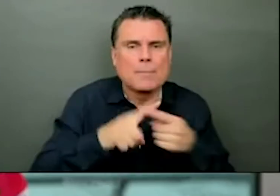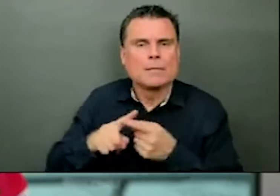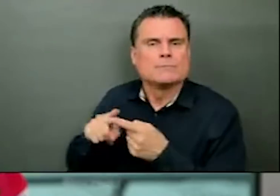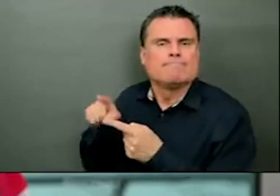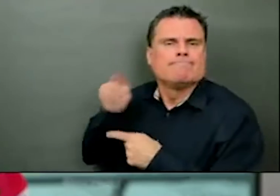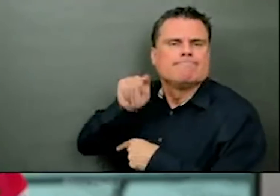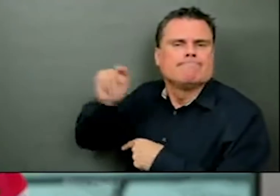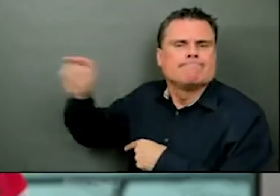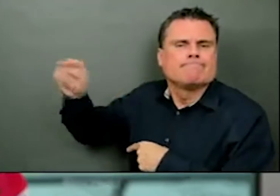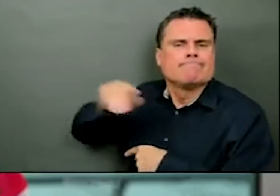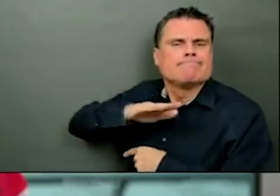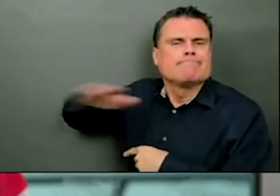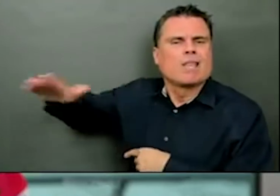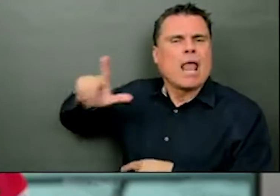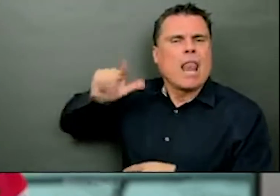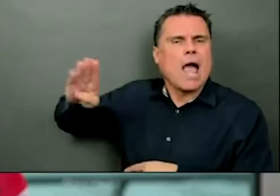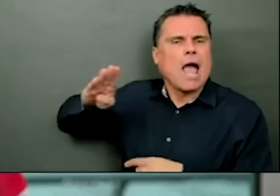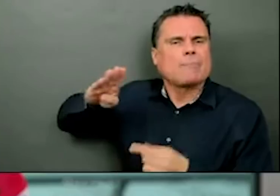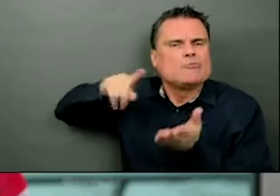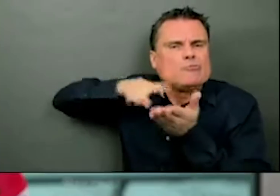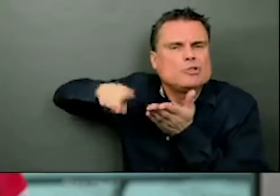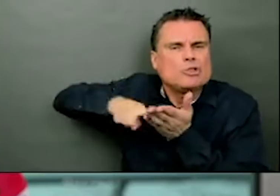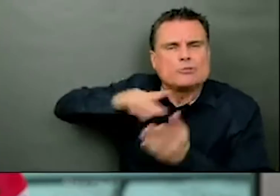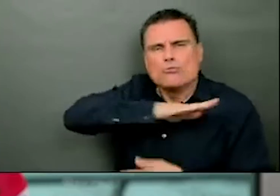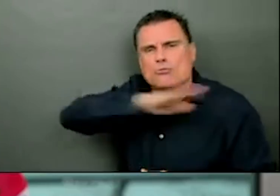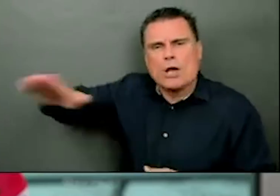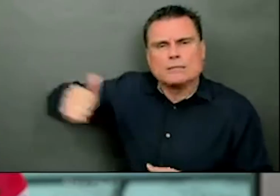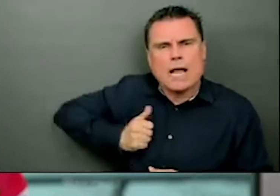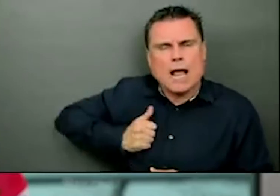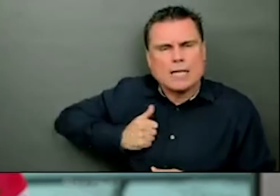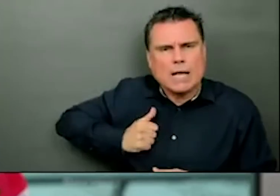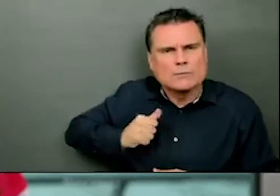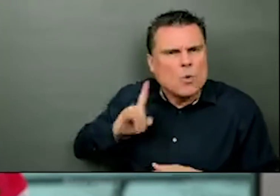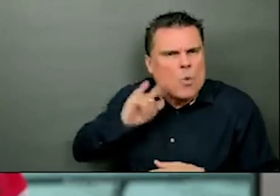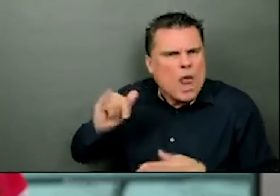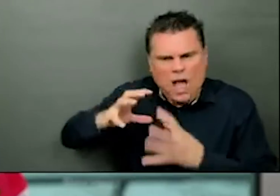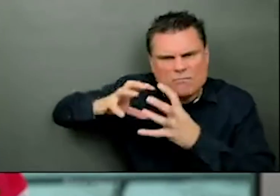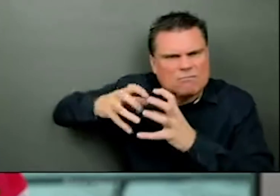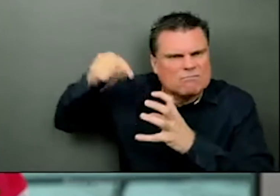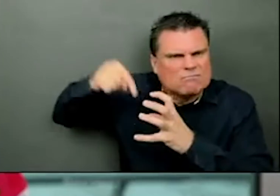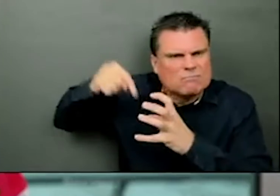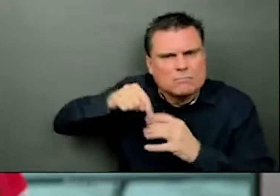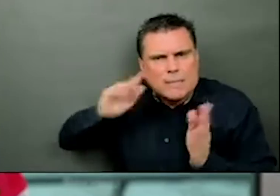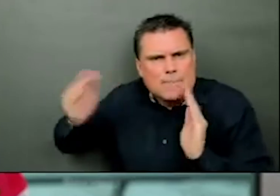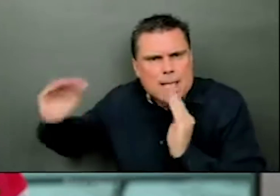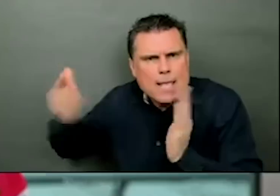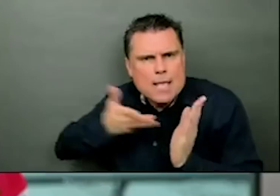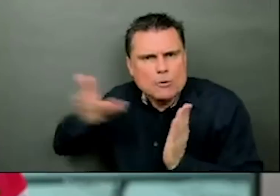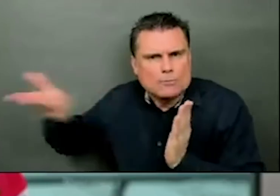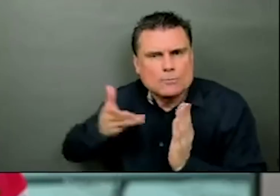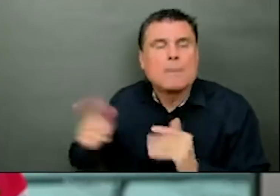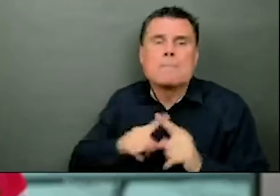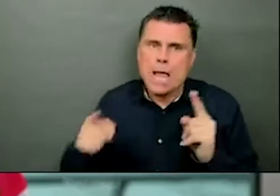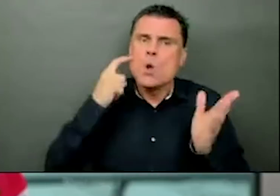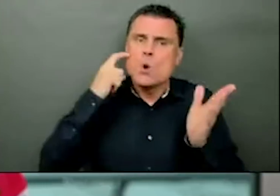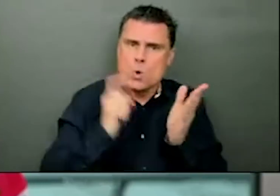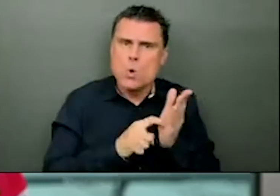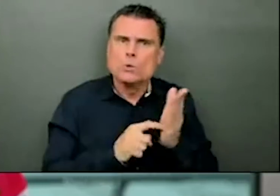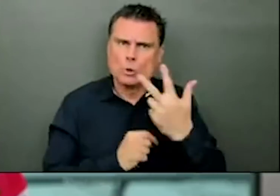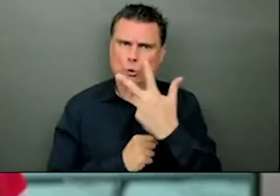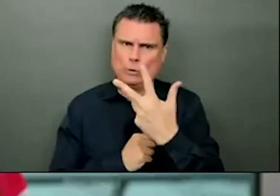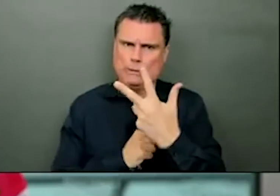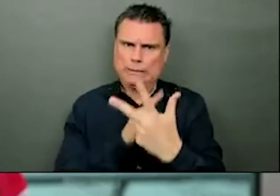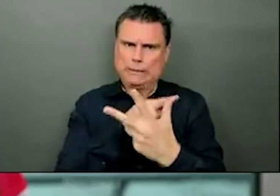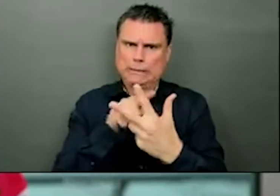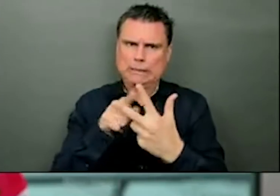mean. The emergence of these variants, of course, makes us all concerned here in BC. They've shown